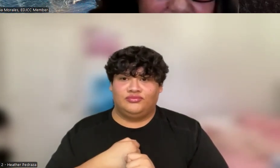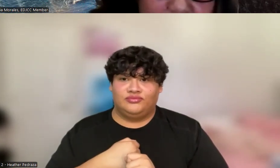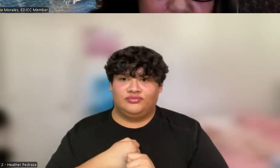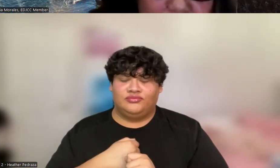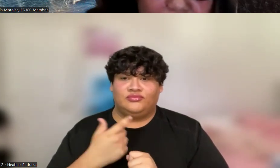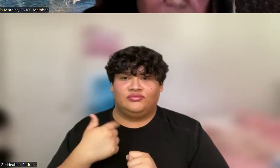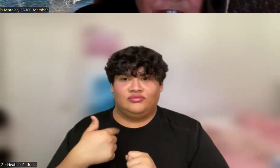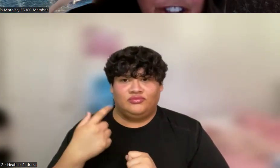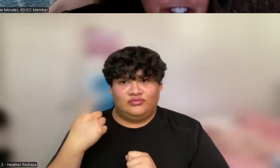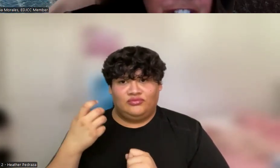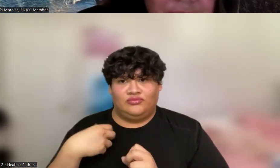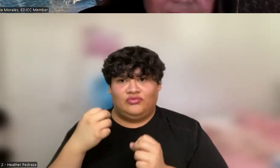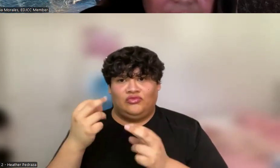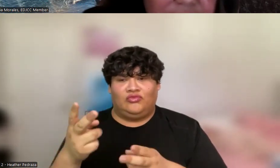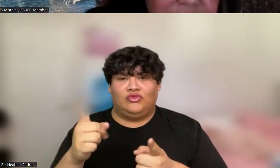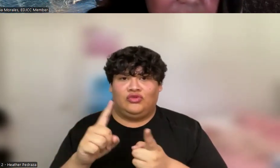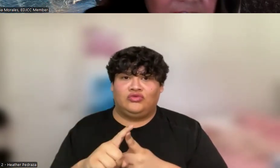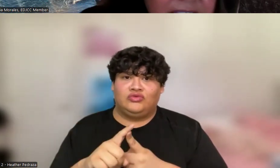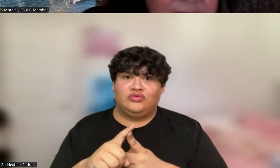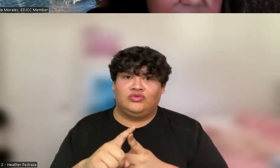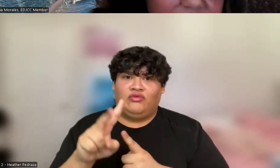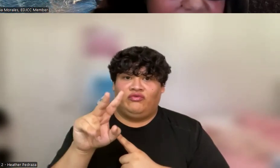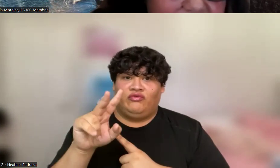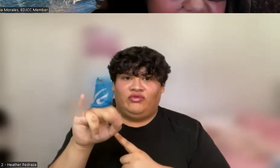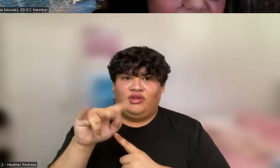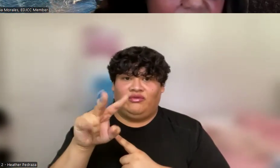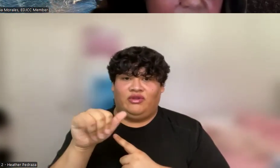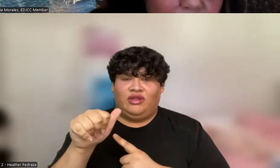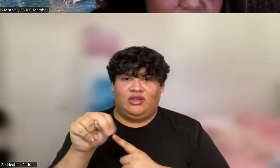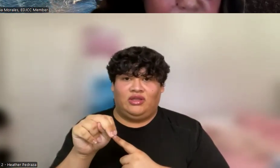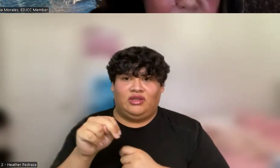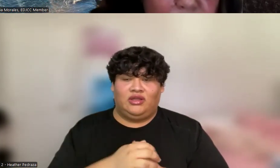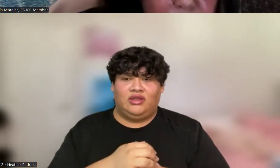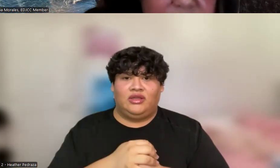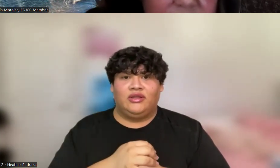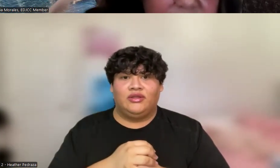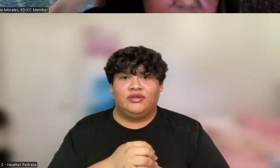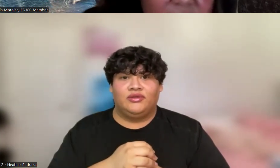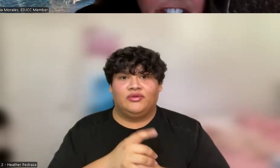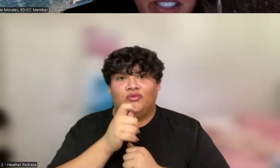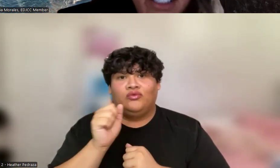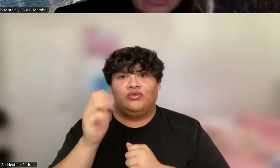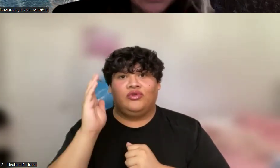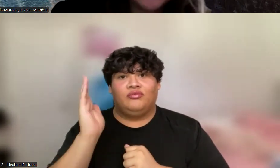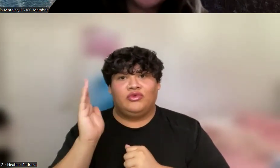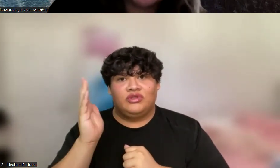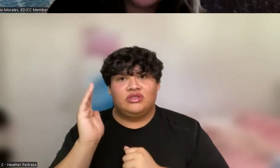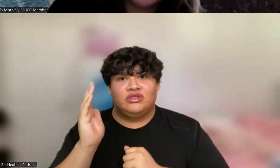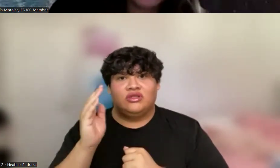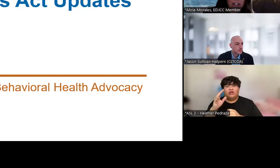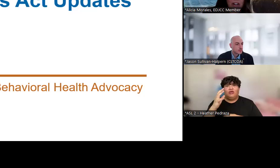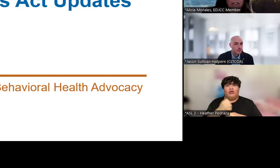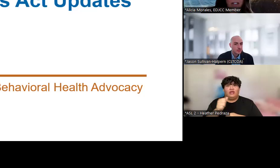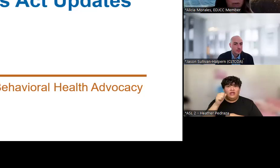I guess I'm going to throw it over to Vivian Mbaku, who will present on Justice and